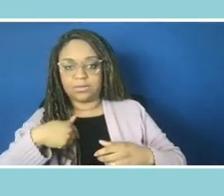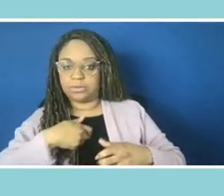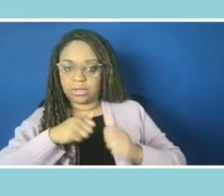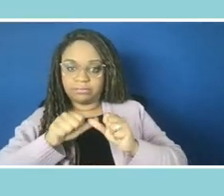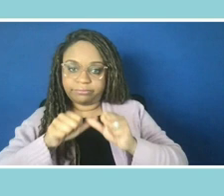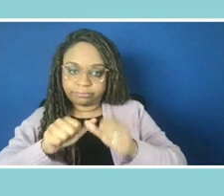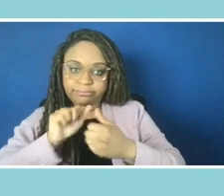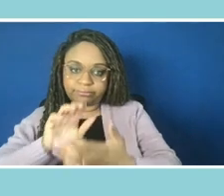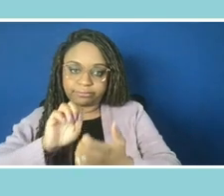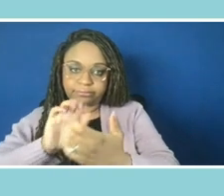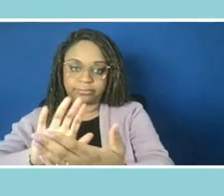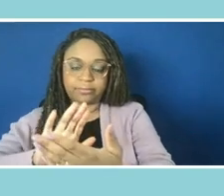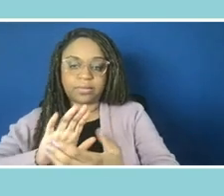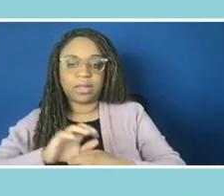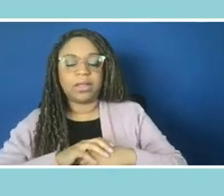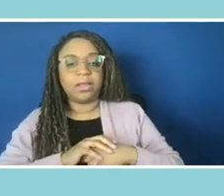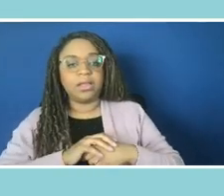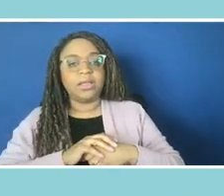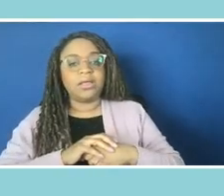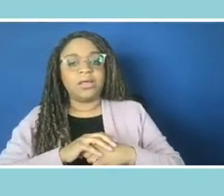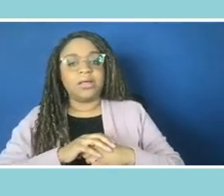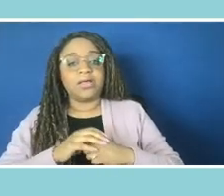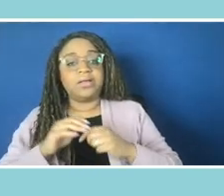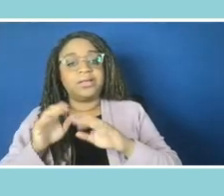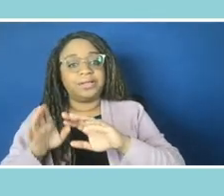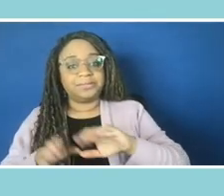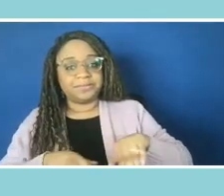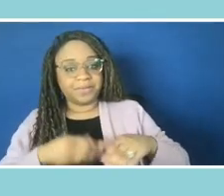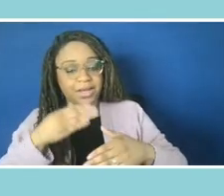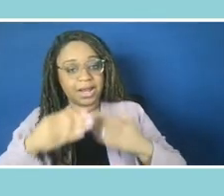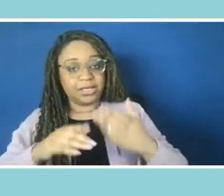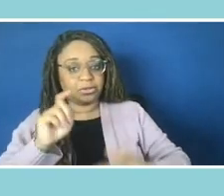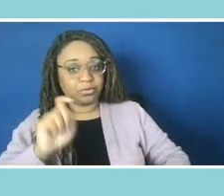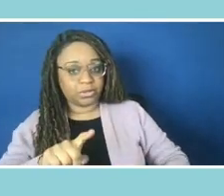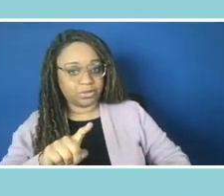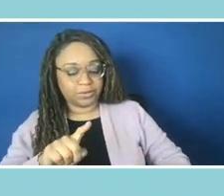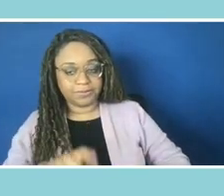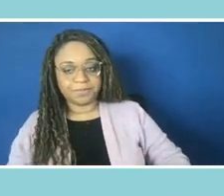The next question that I have for you is just that,